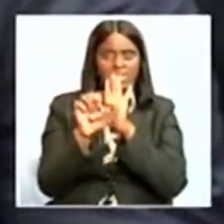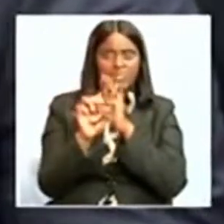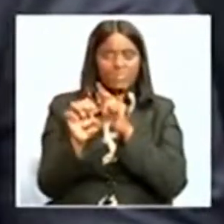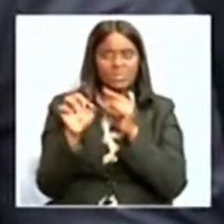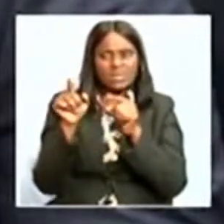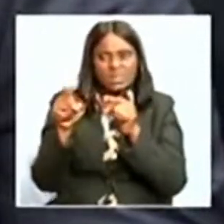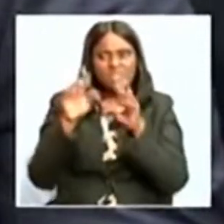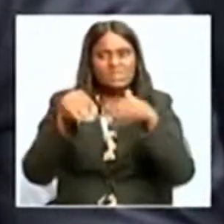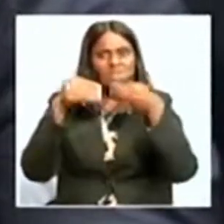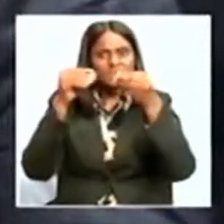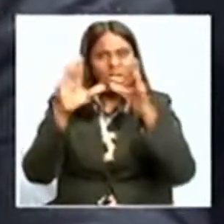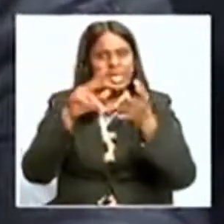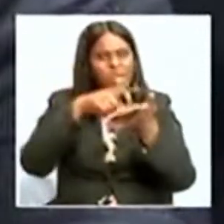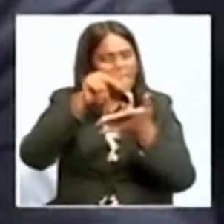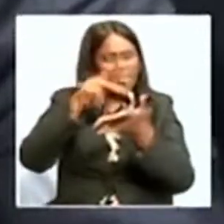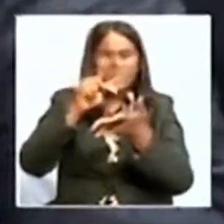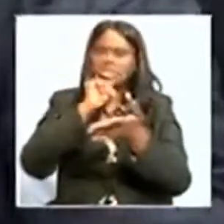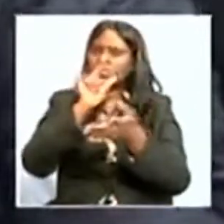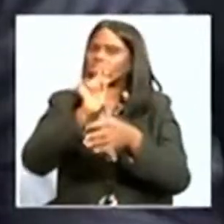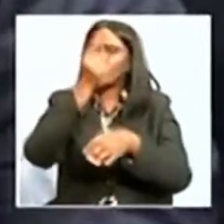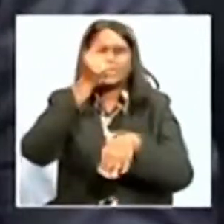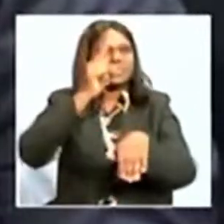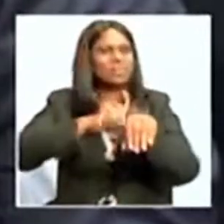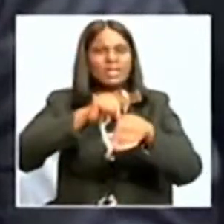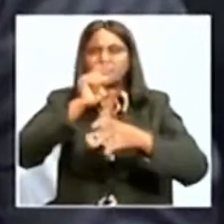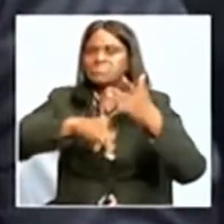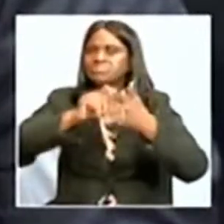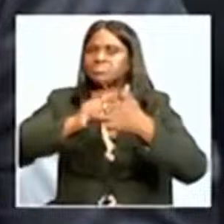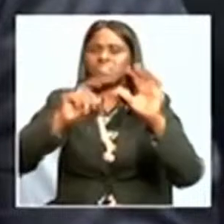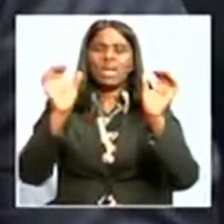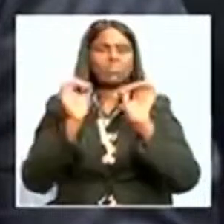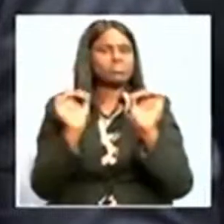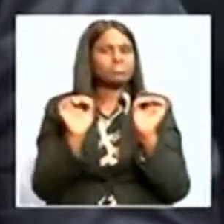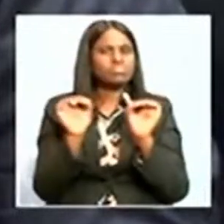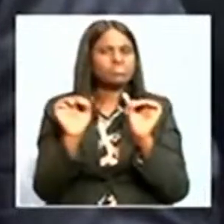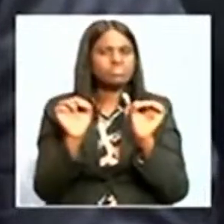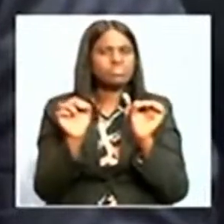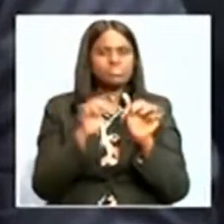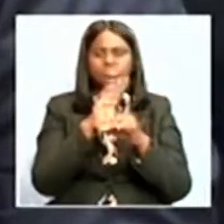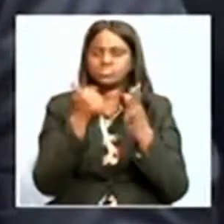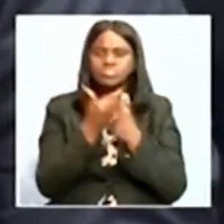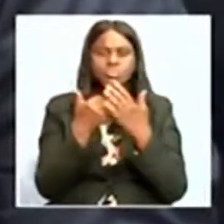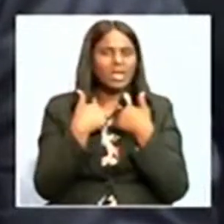that supplier pays not one single tax at all.